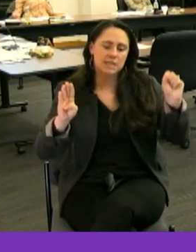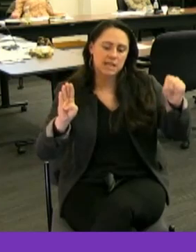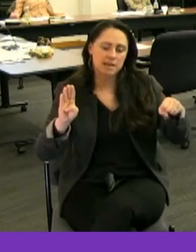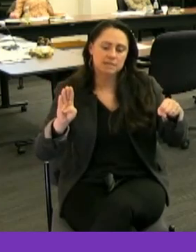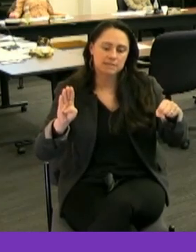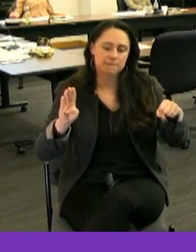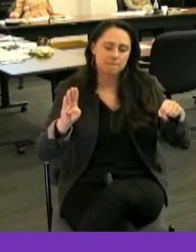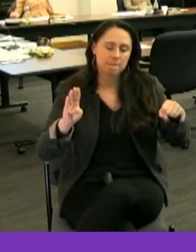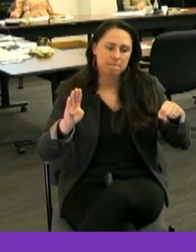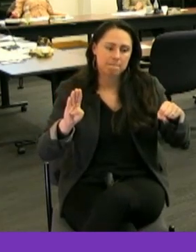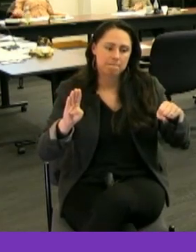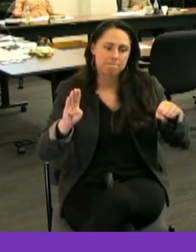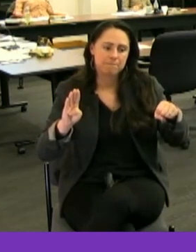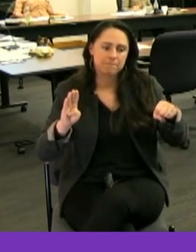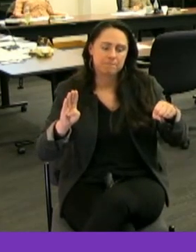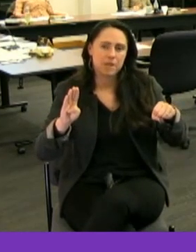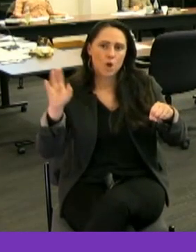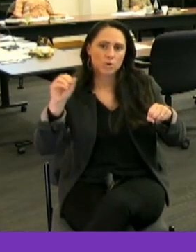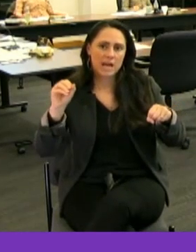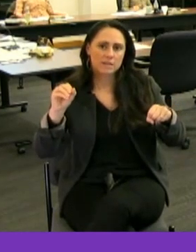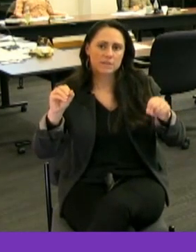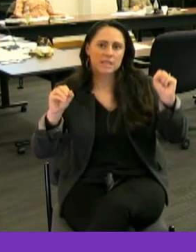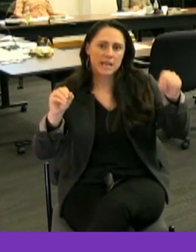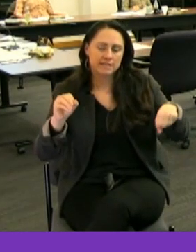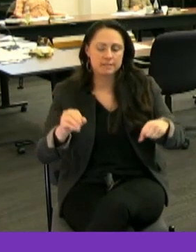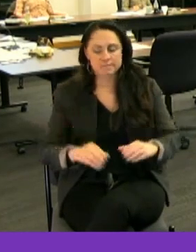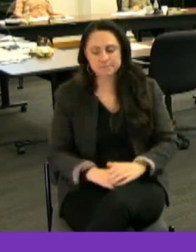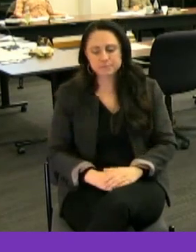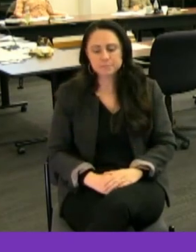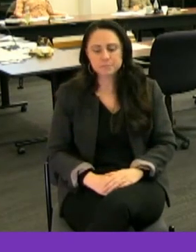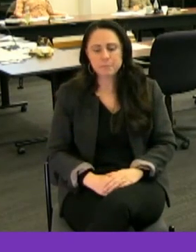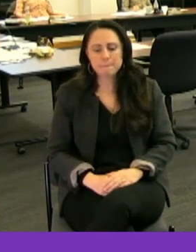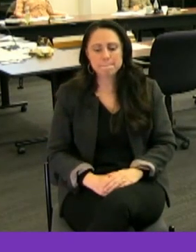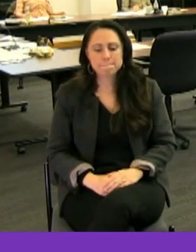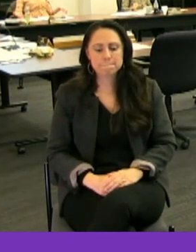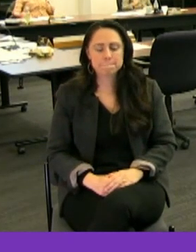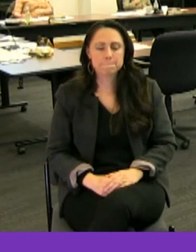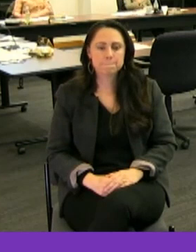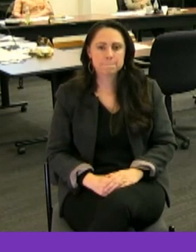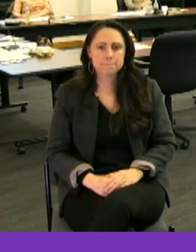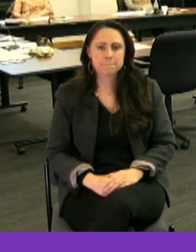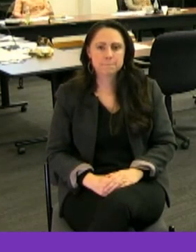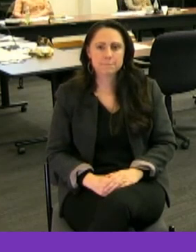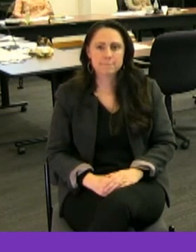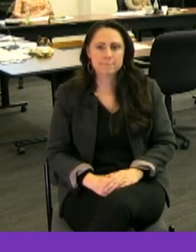yes. And O'Connell. Yes.